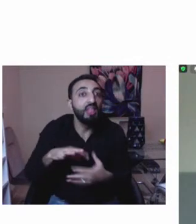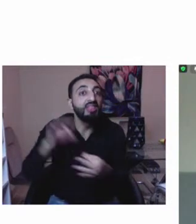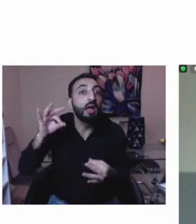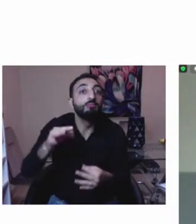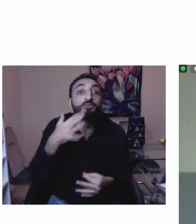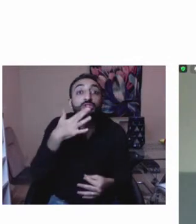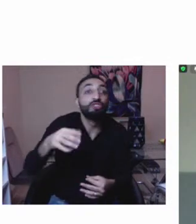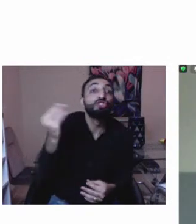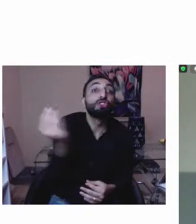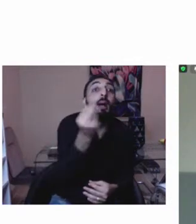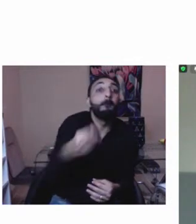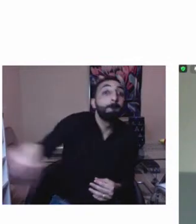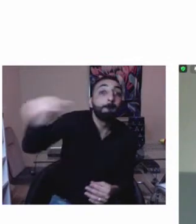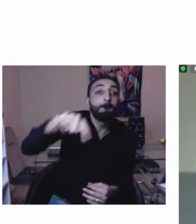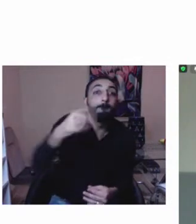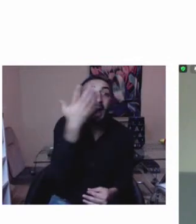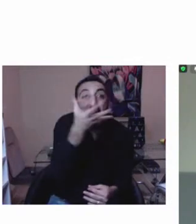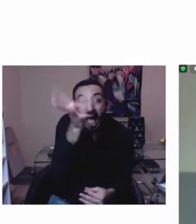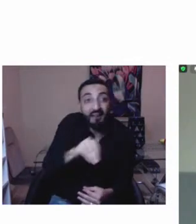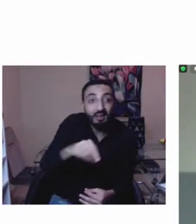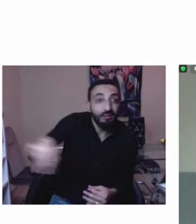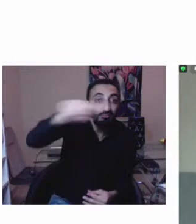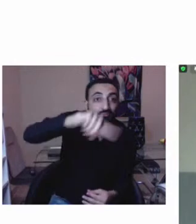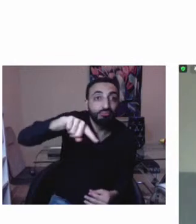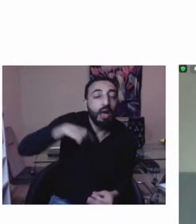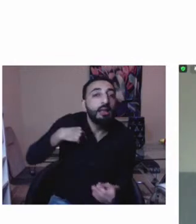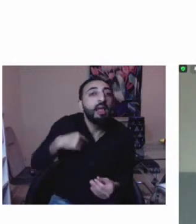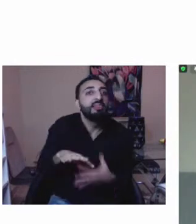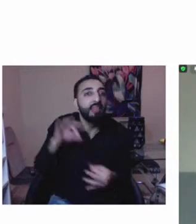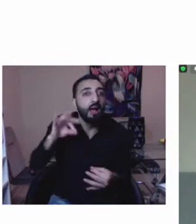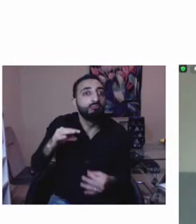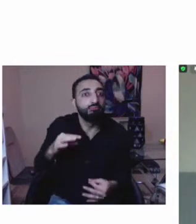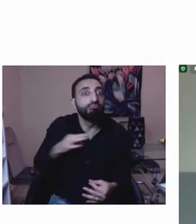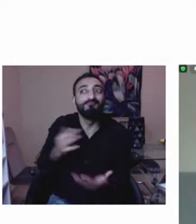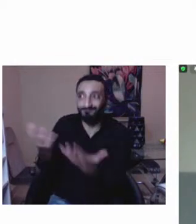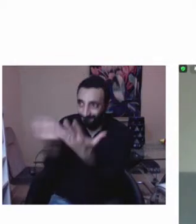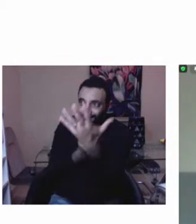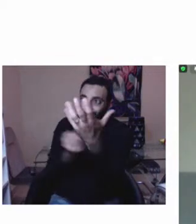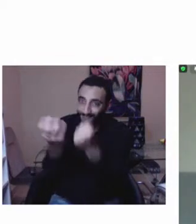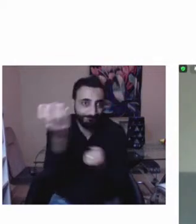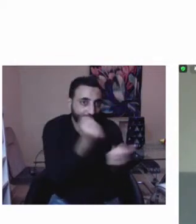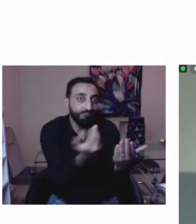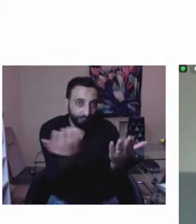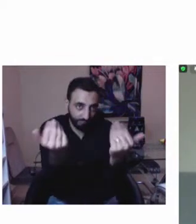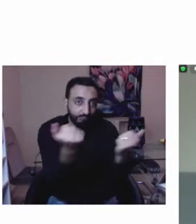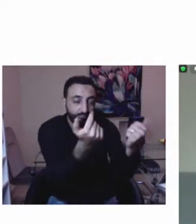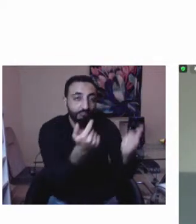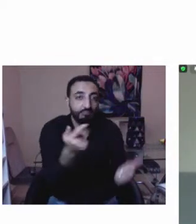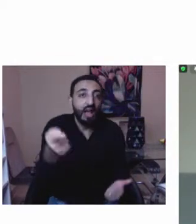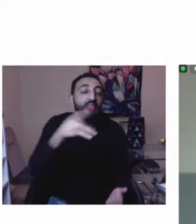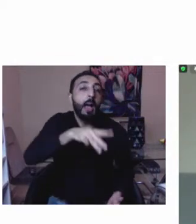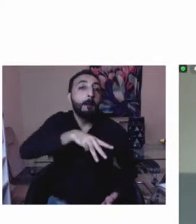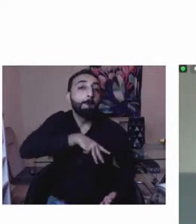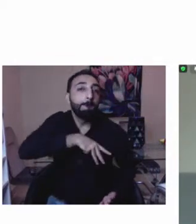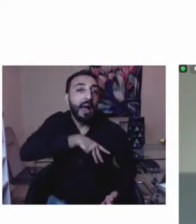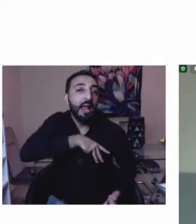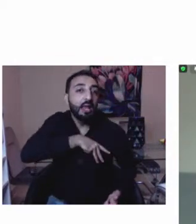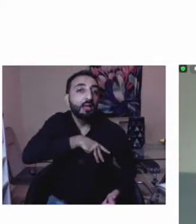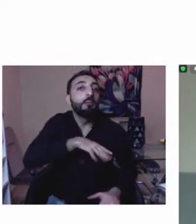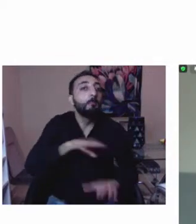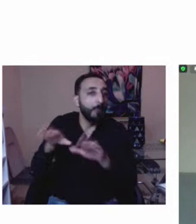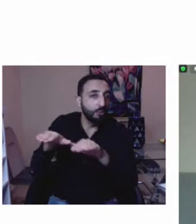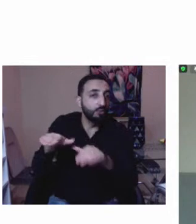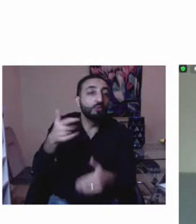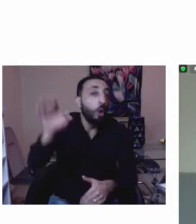simplest. We have Mali, DRC Congo, and of course Central African Republic. This funding has had a